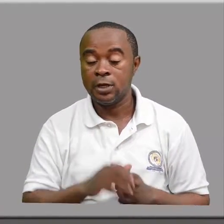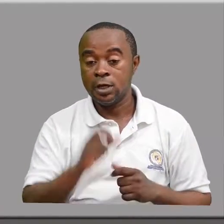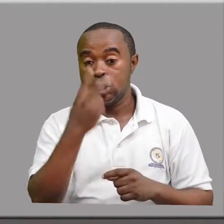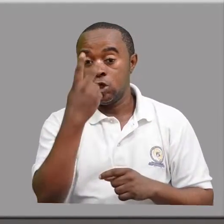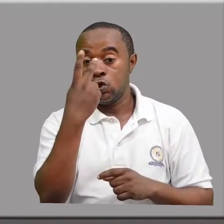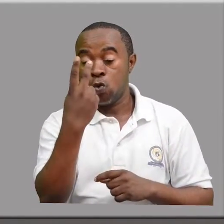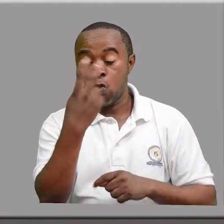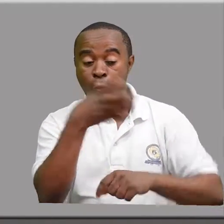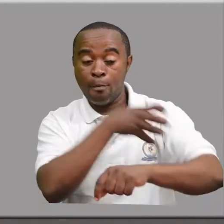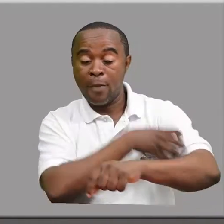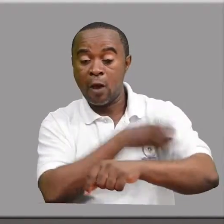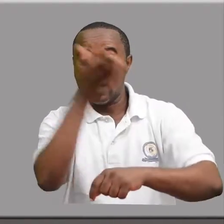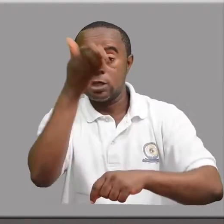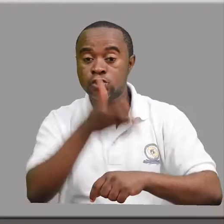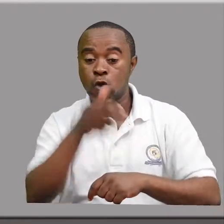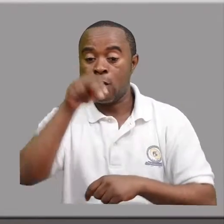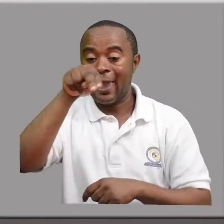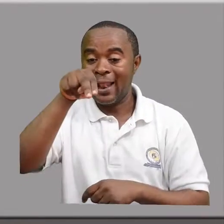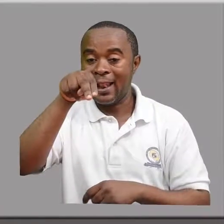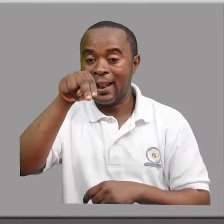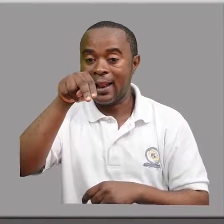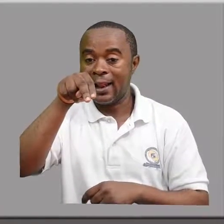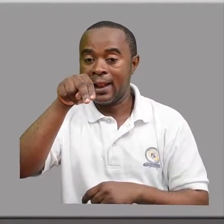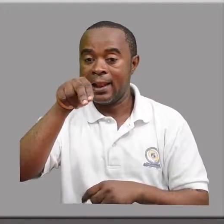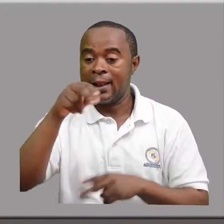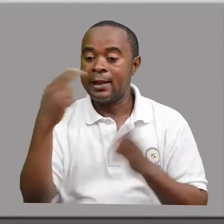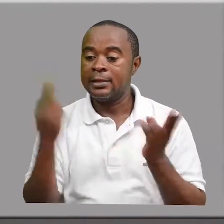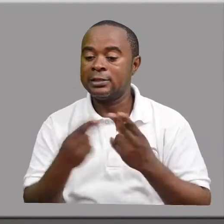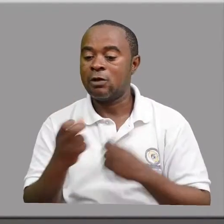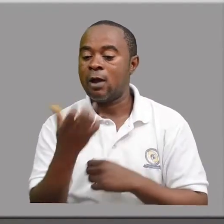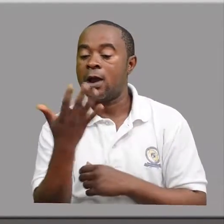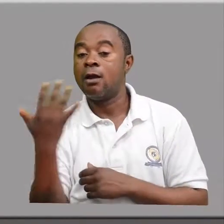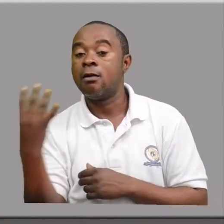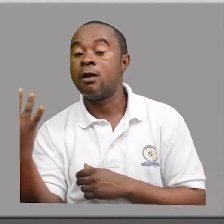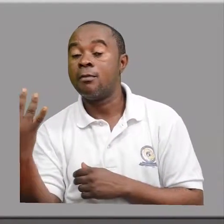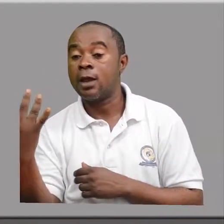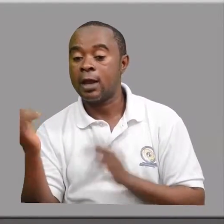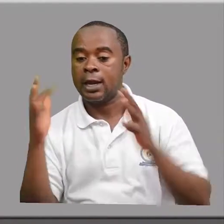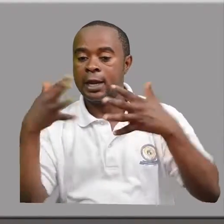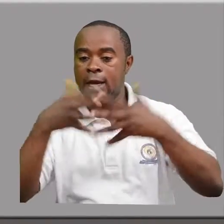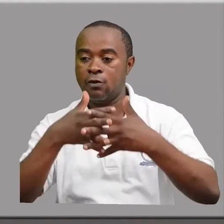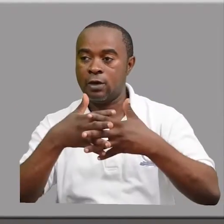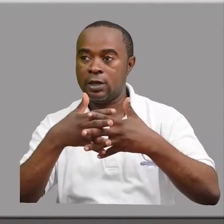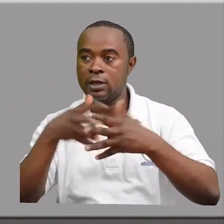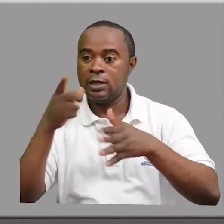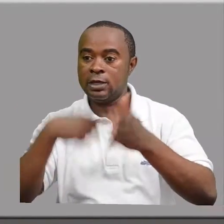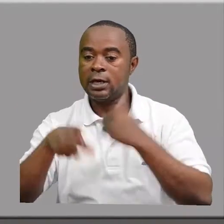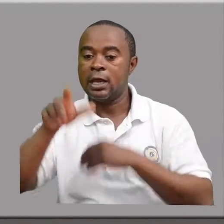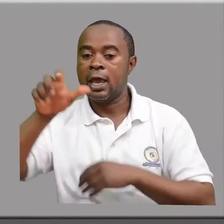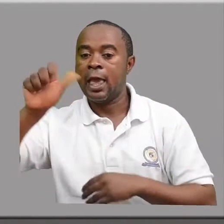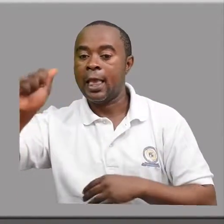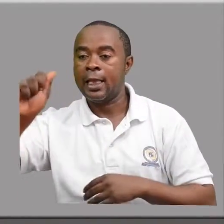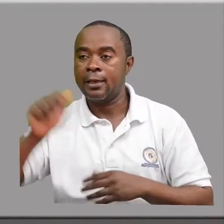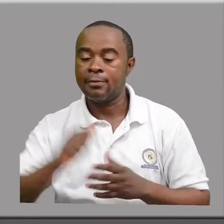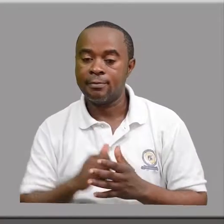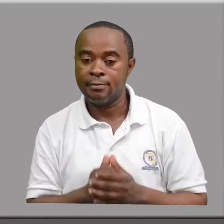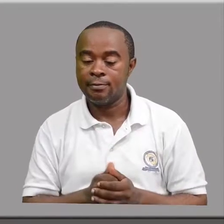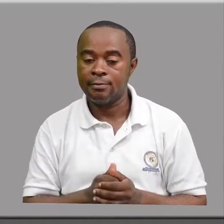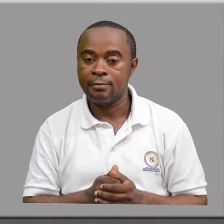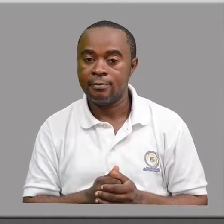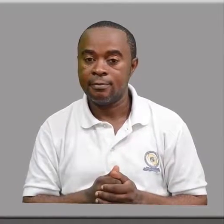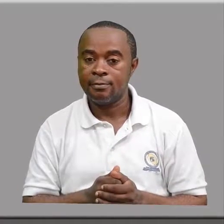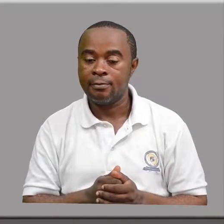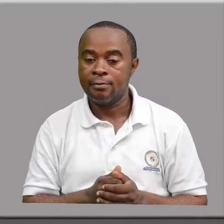n, and is equal to the number of the network on the class A. And the n is